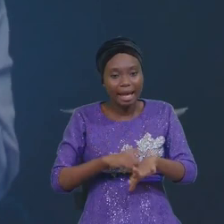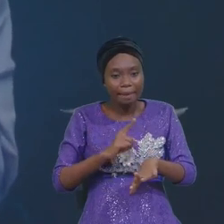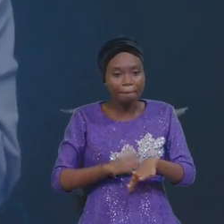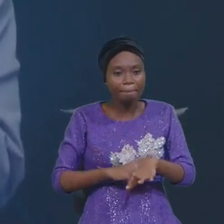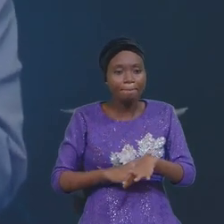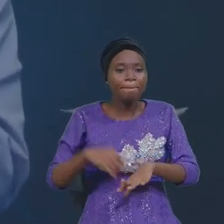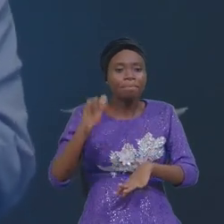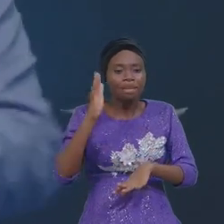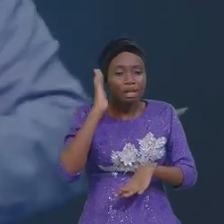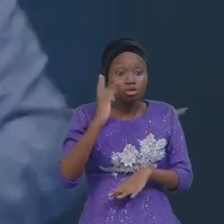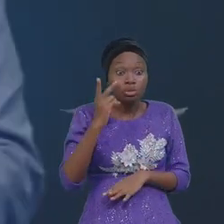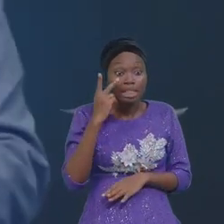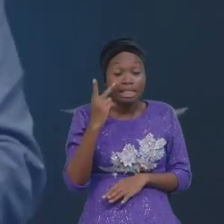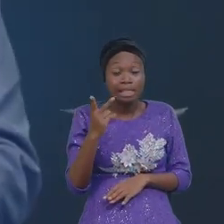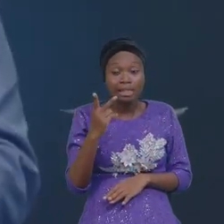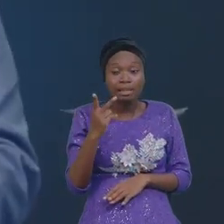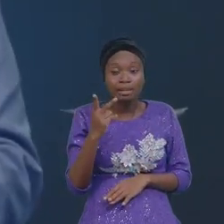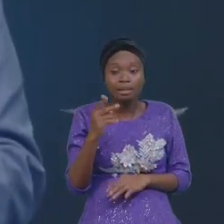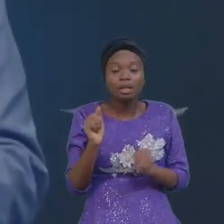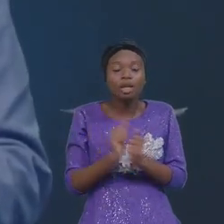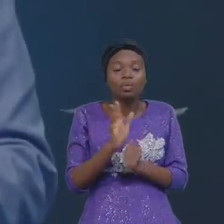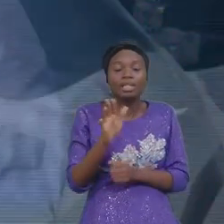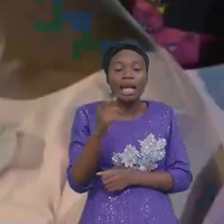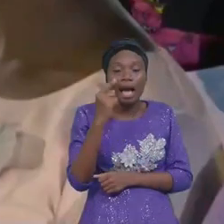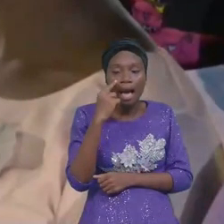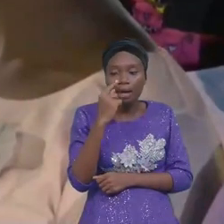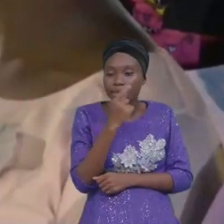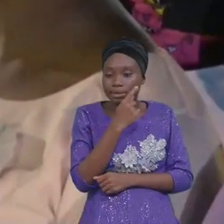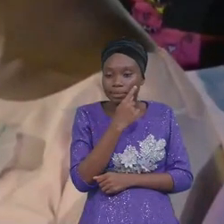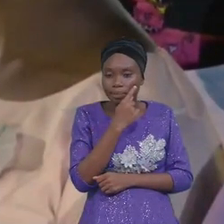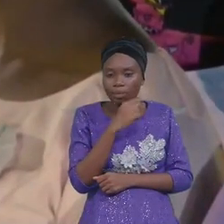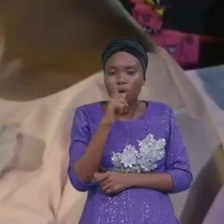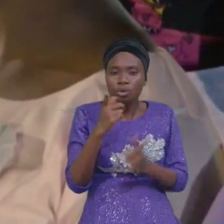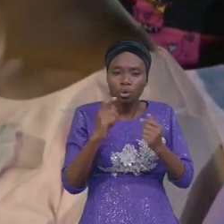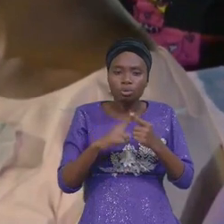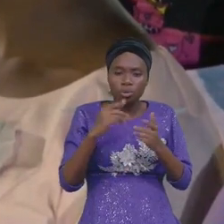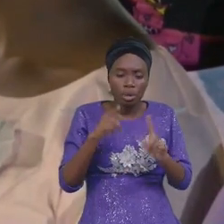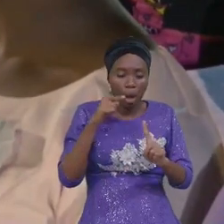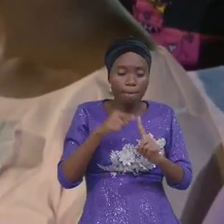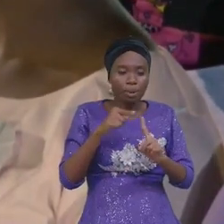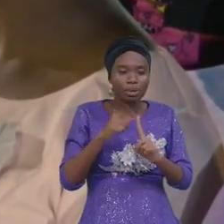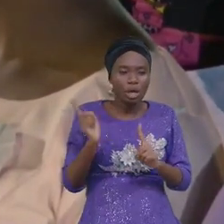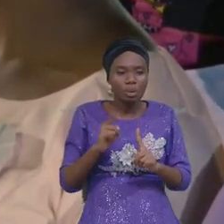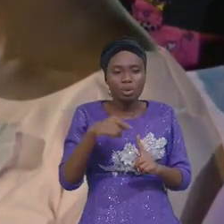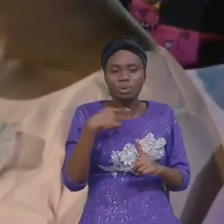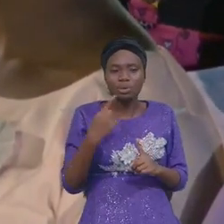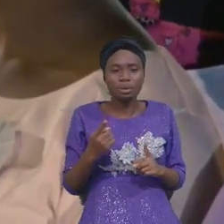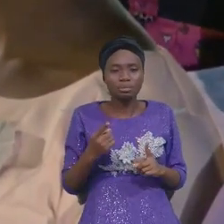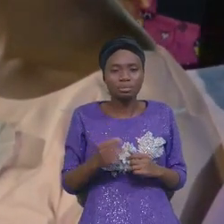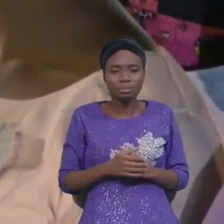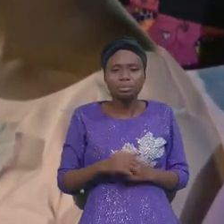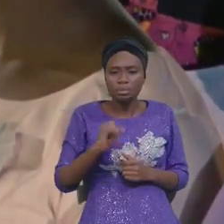they should see with their eyes. You come to the point where you say, I